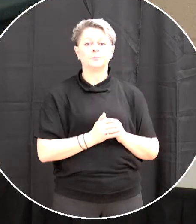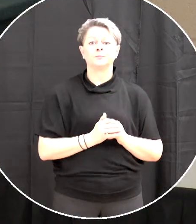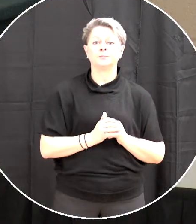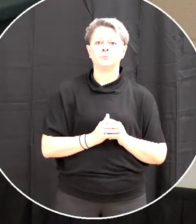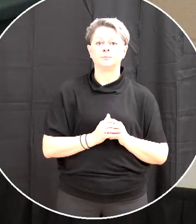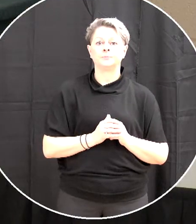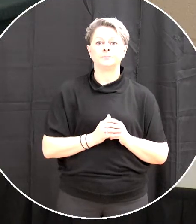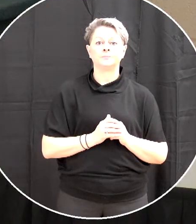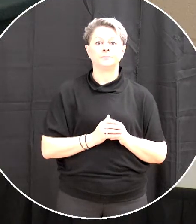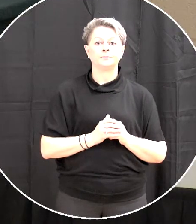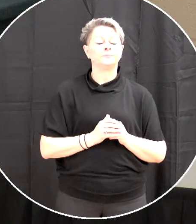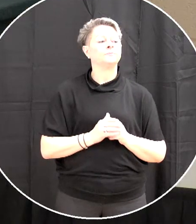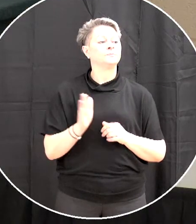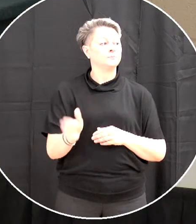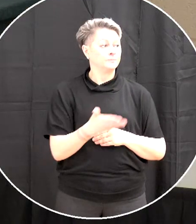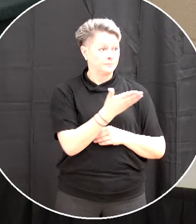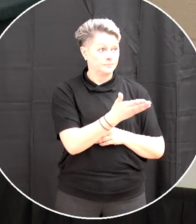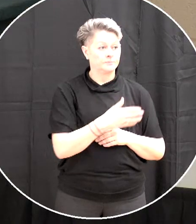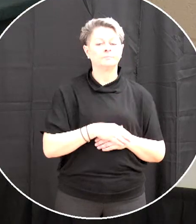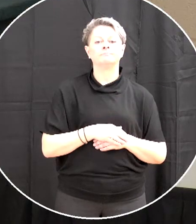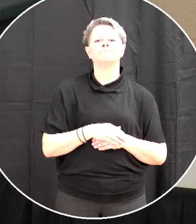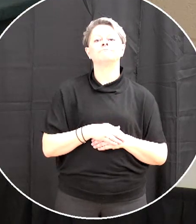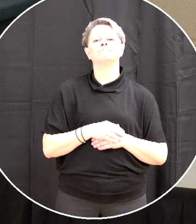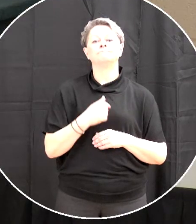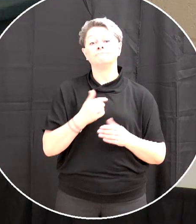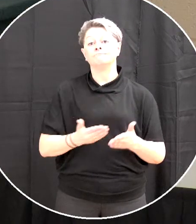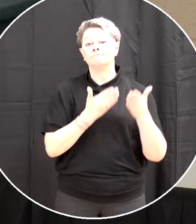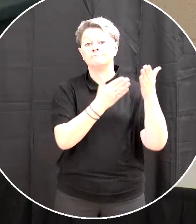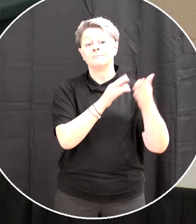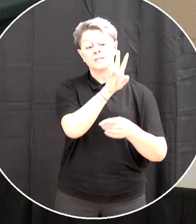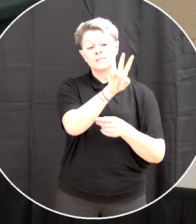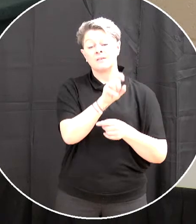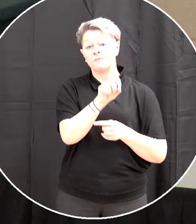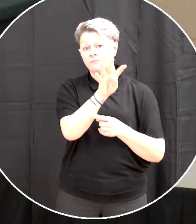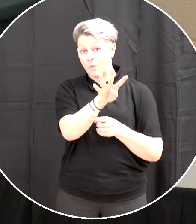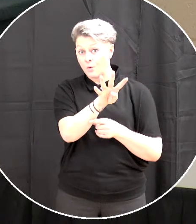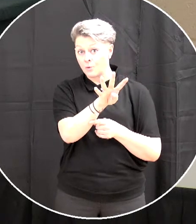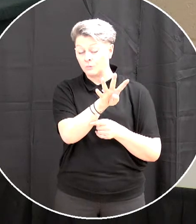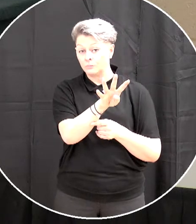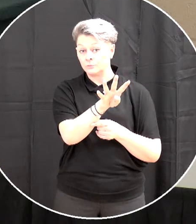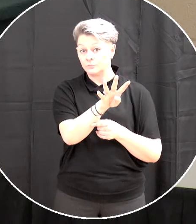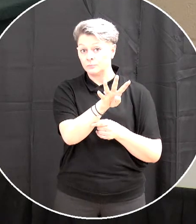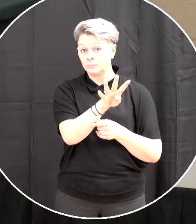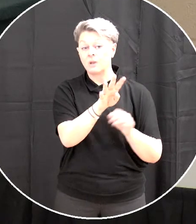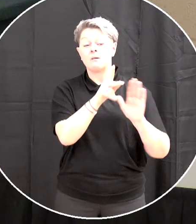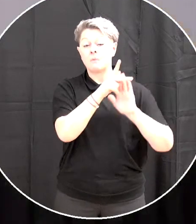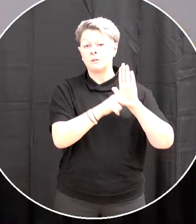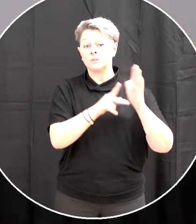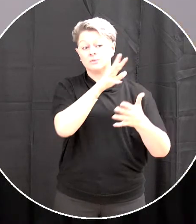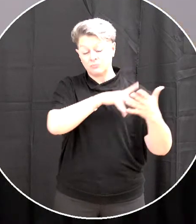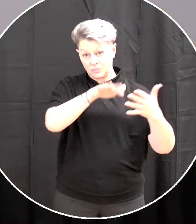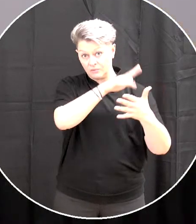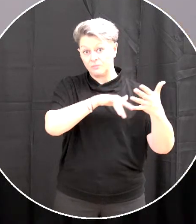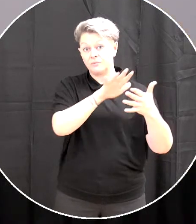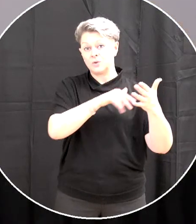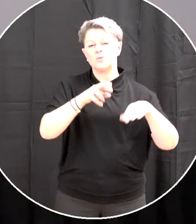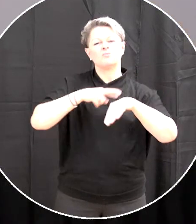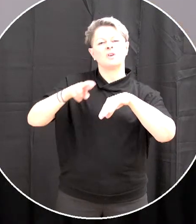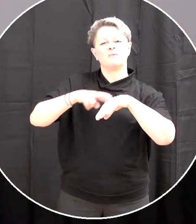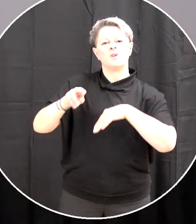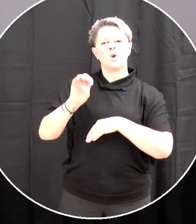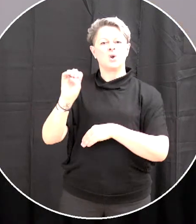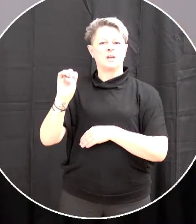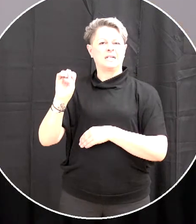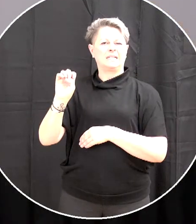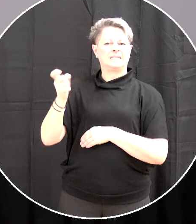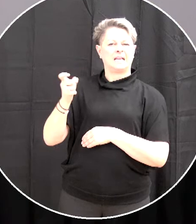Trustee Lee. I'm moving that item 7.4, trustee political activity policy review, be referred to the executive committee